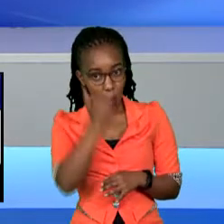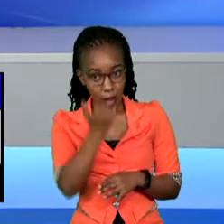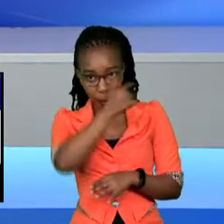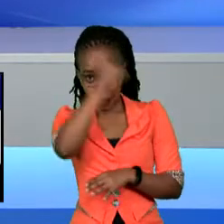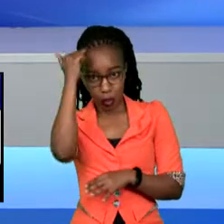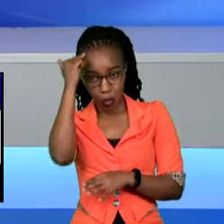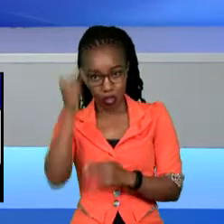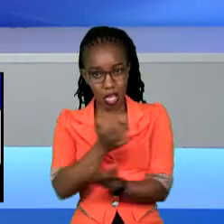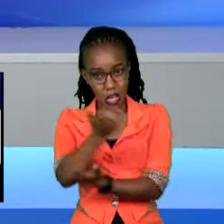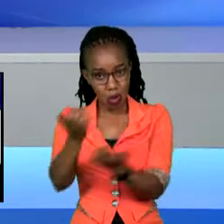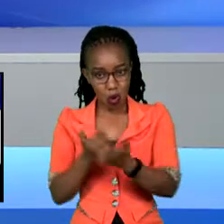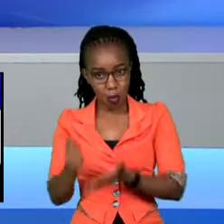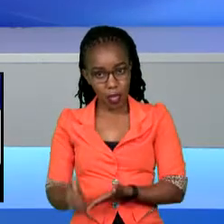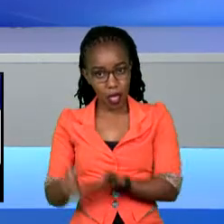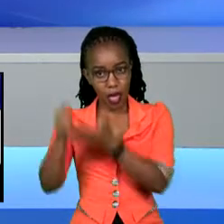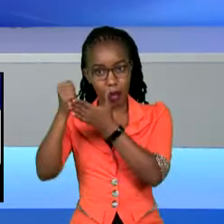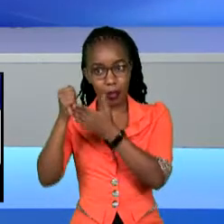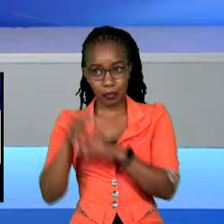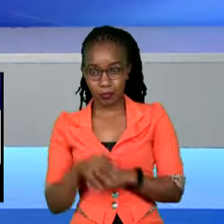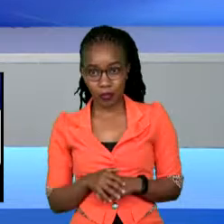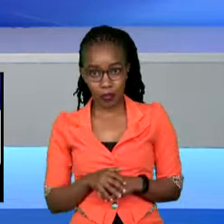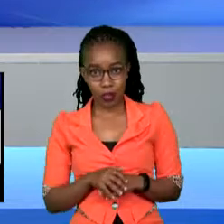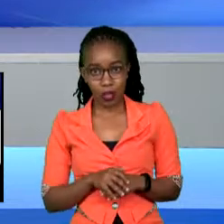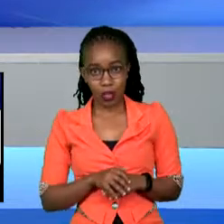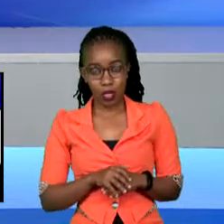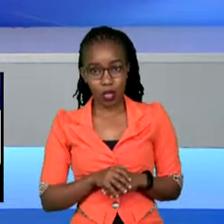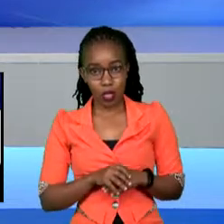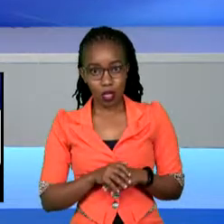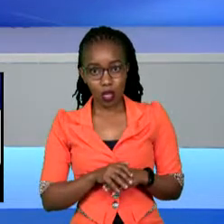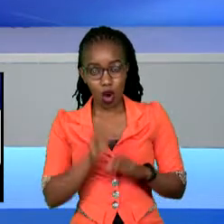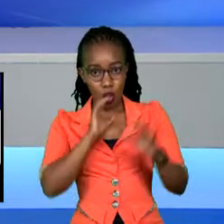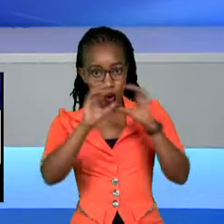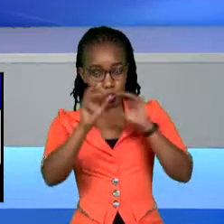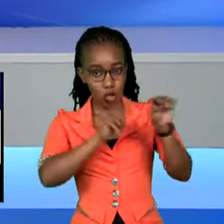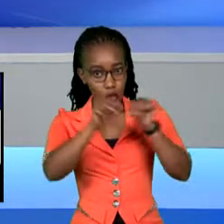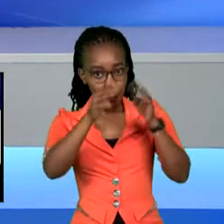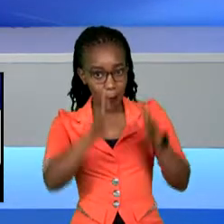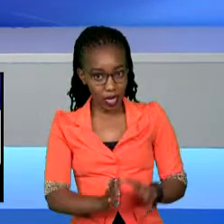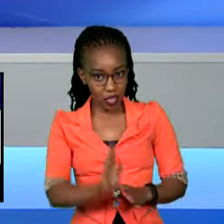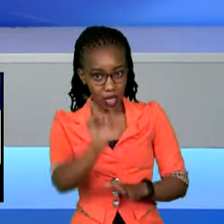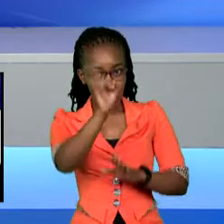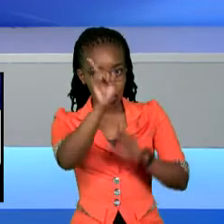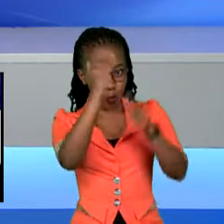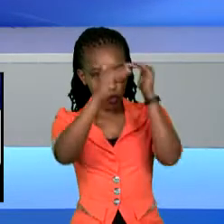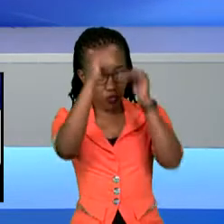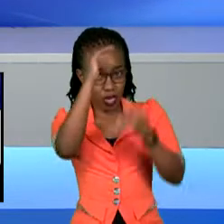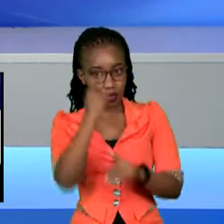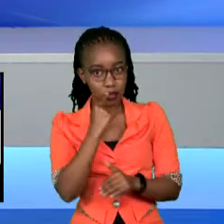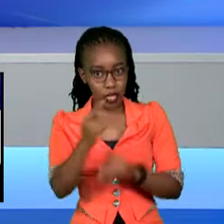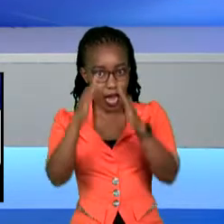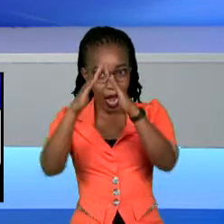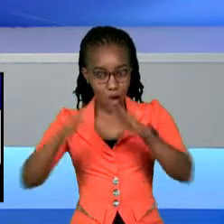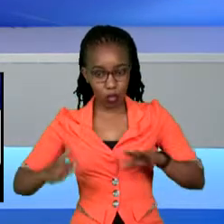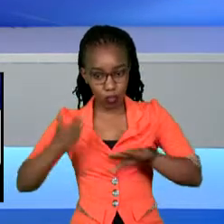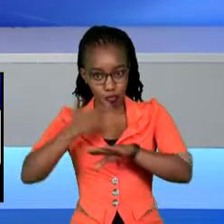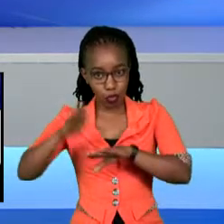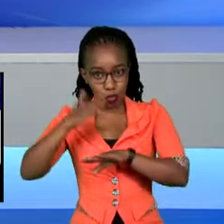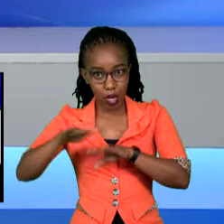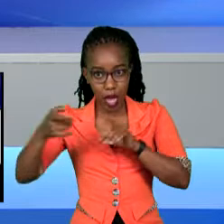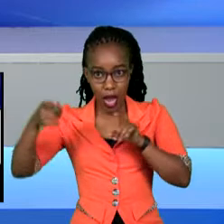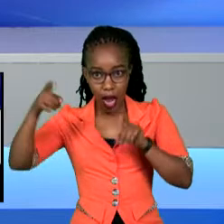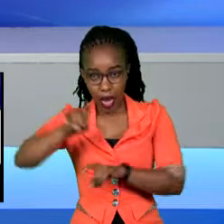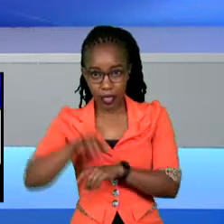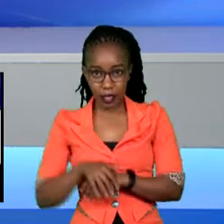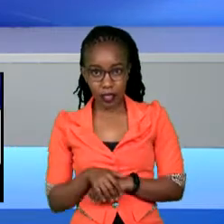generate revenue. Speaking to this station, UON's Corporate Communication Manager John Orindi has said the accommodation fee was increased